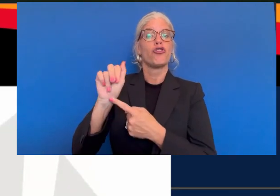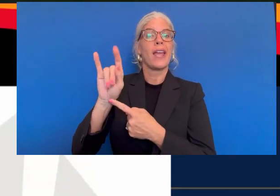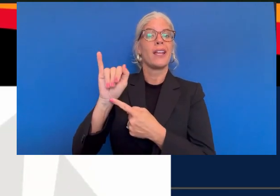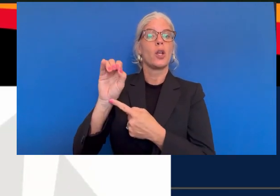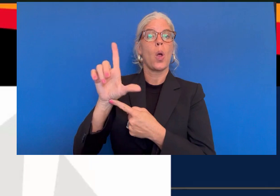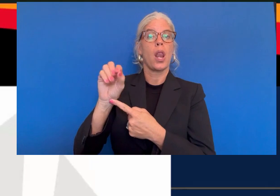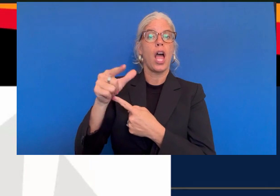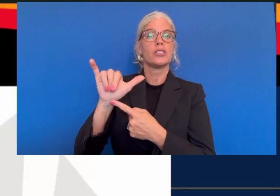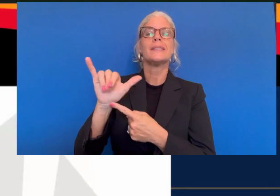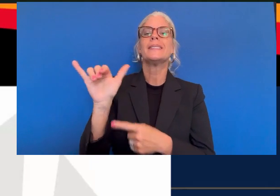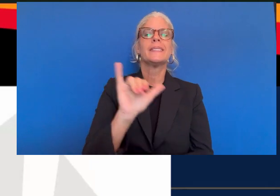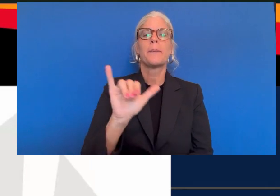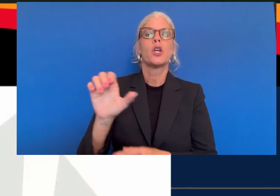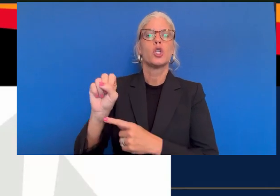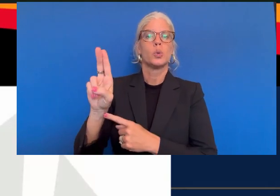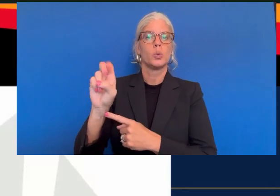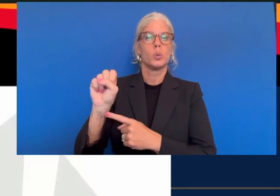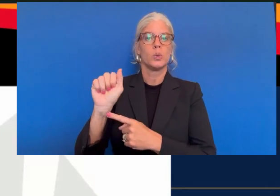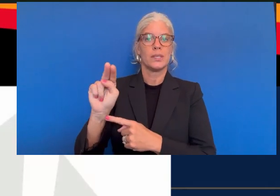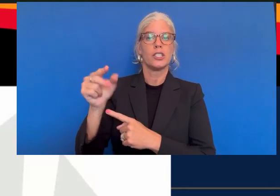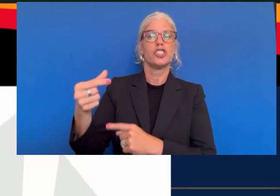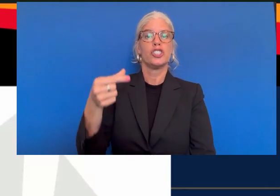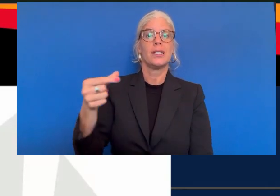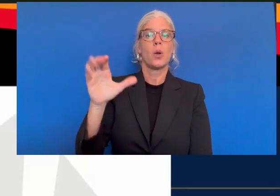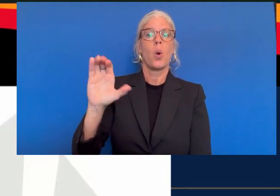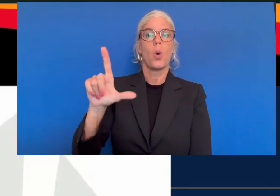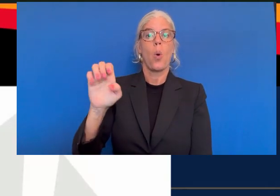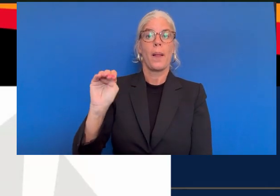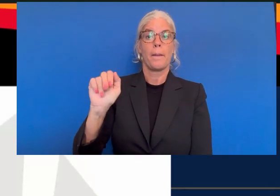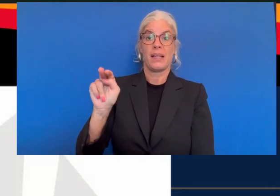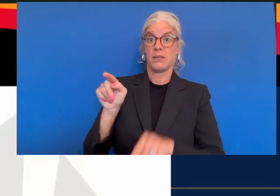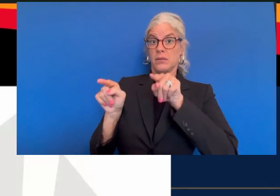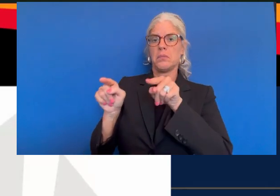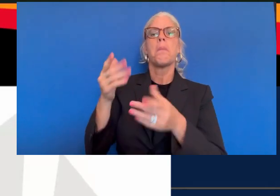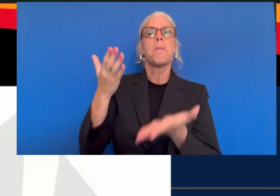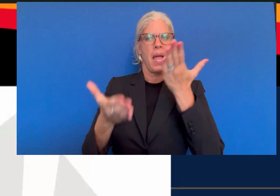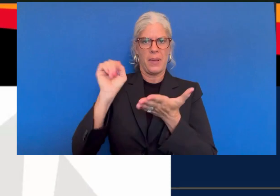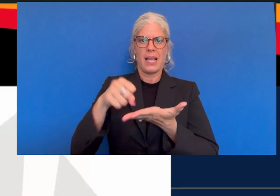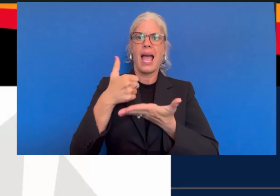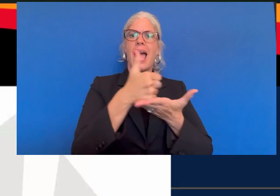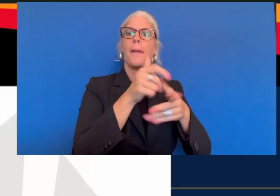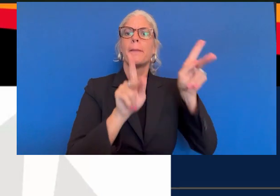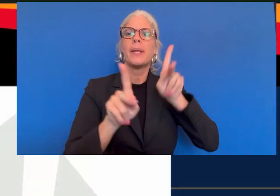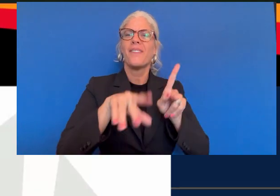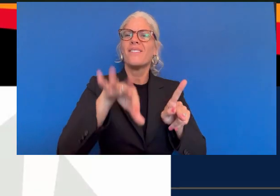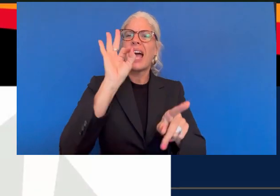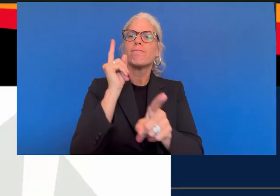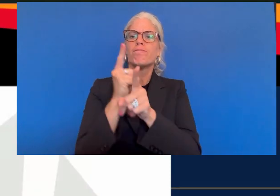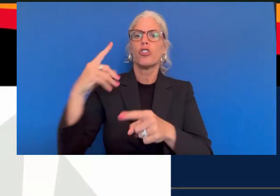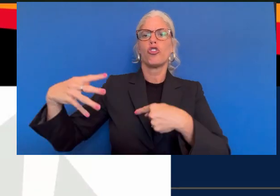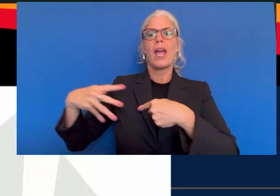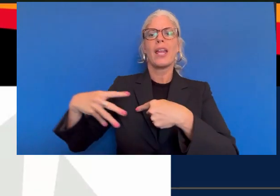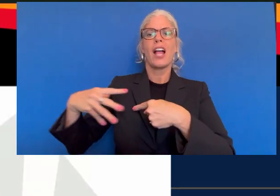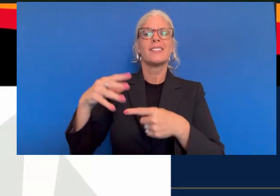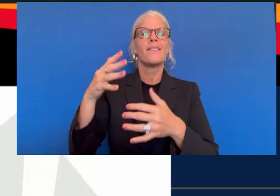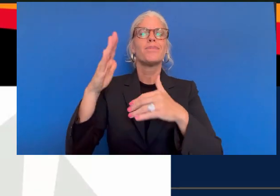Academy of Radiology and also the Susan G. Komen might be able to help people find, so the radiology